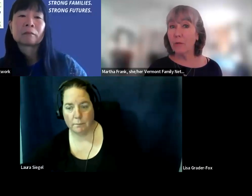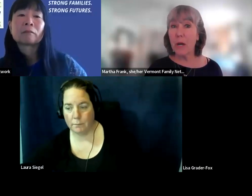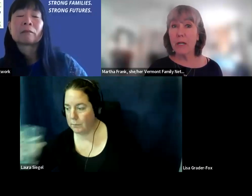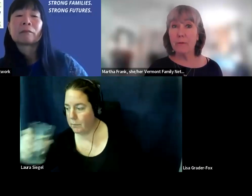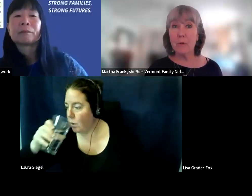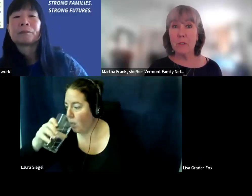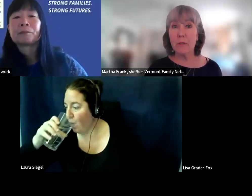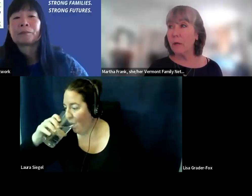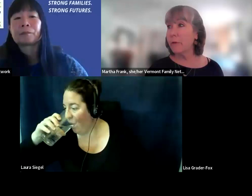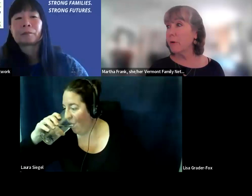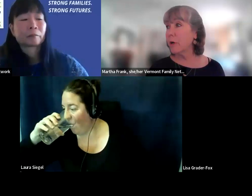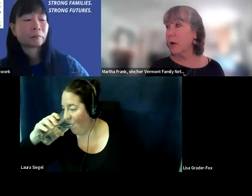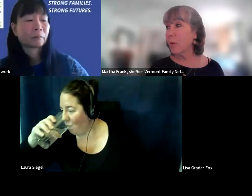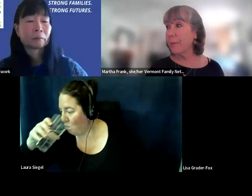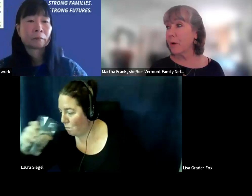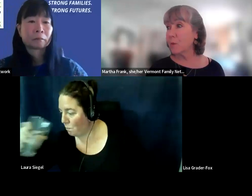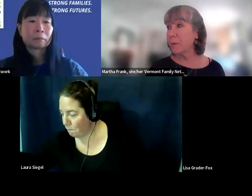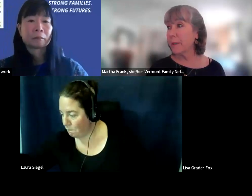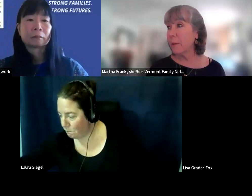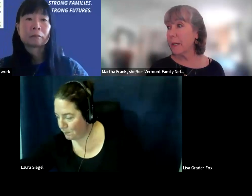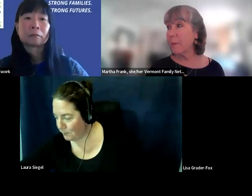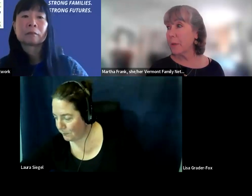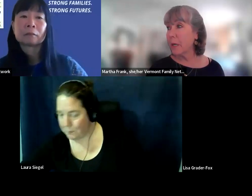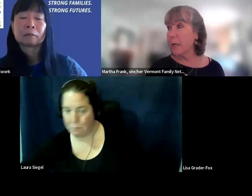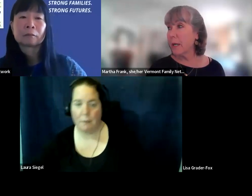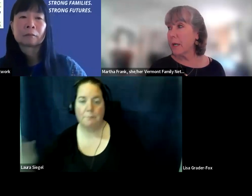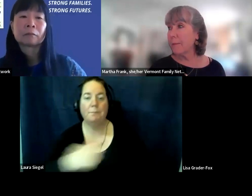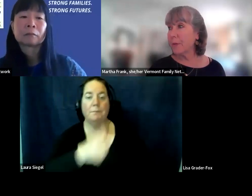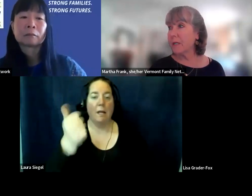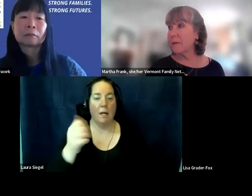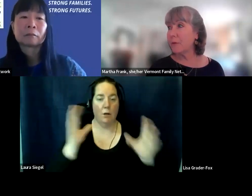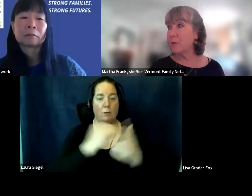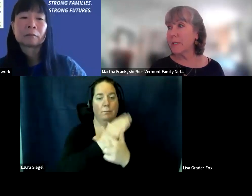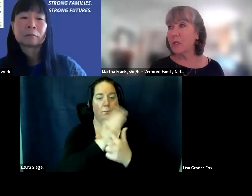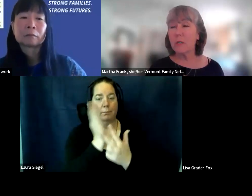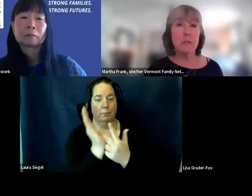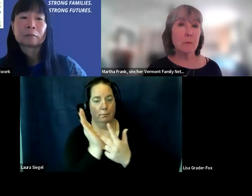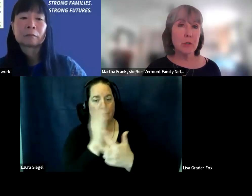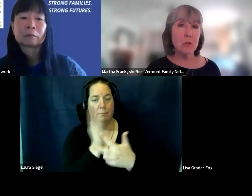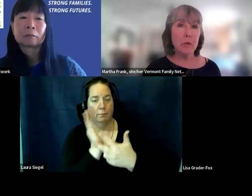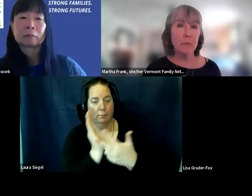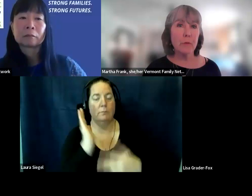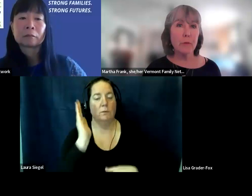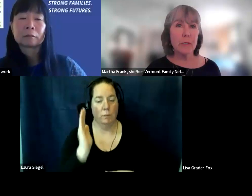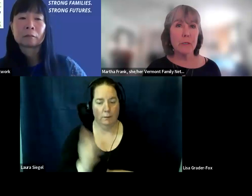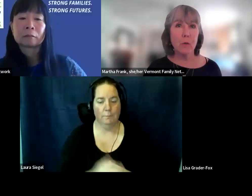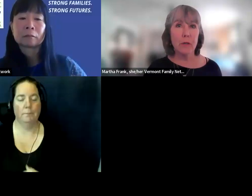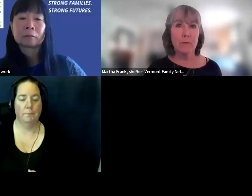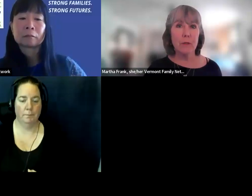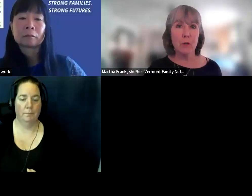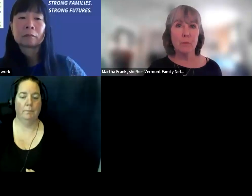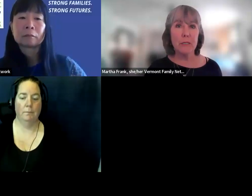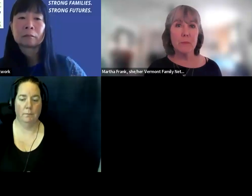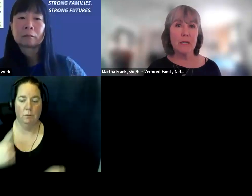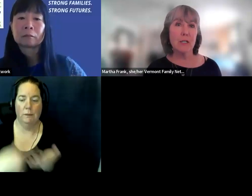And again, I'll remind folks that the other webinars will be coming up in future sessions, number 2 or number 3. So